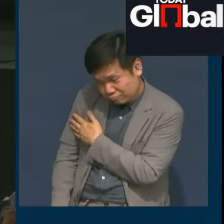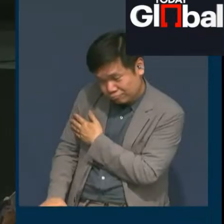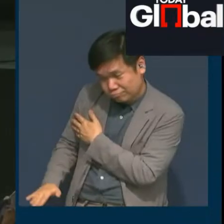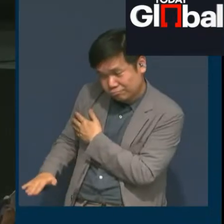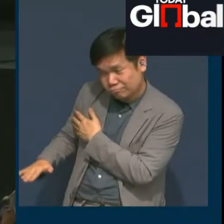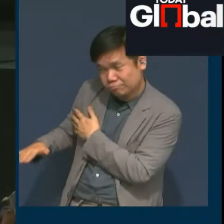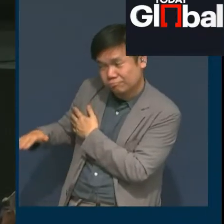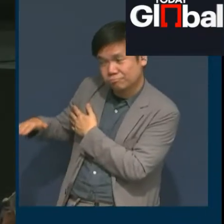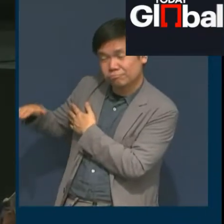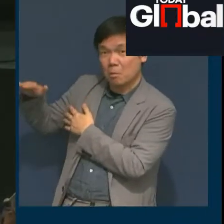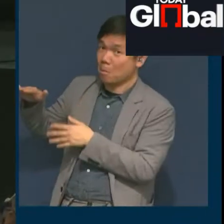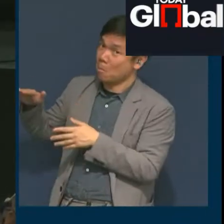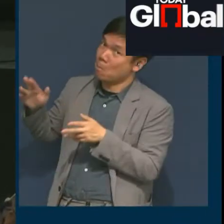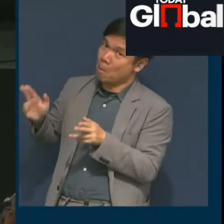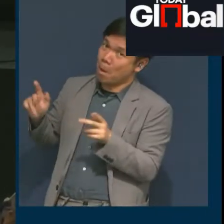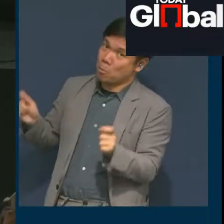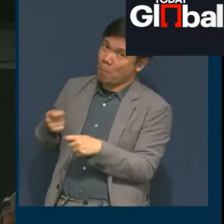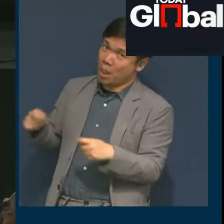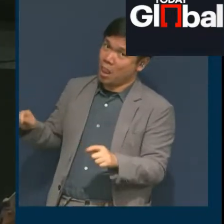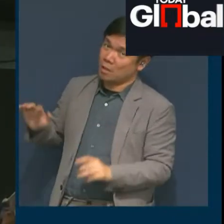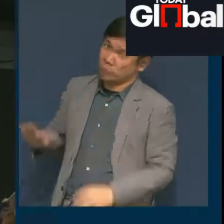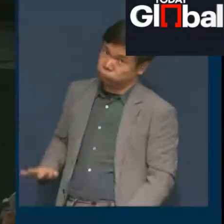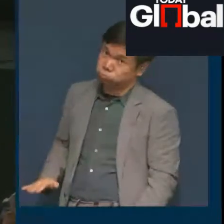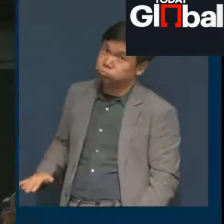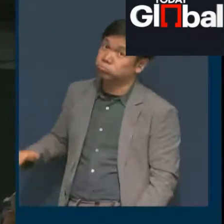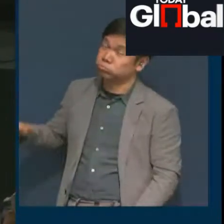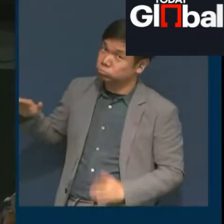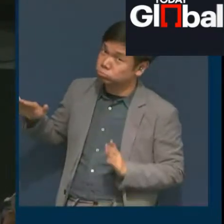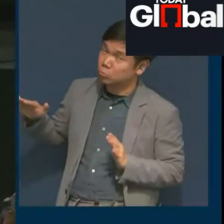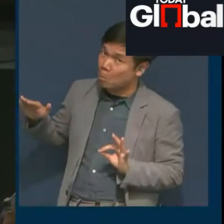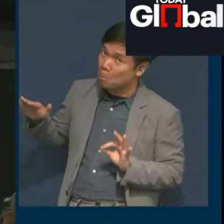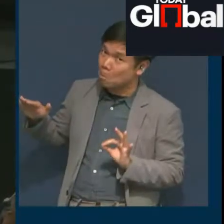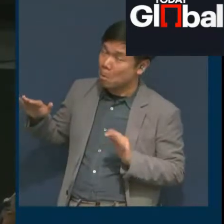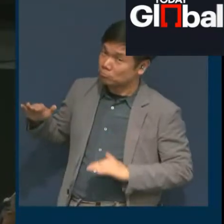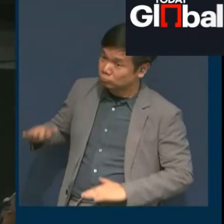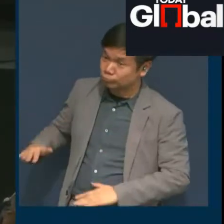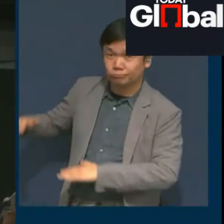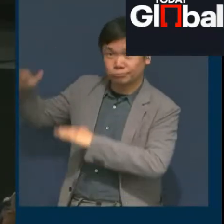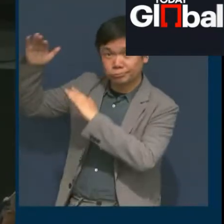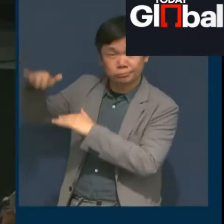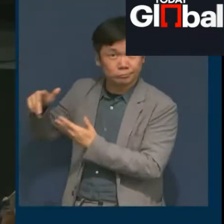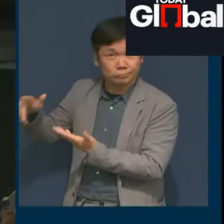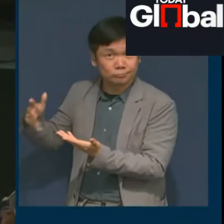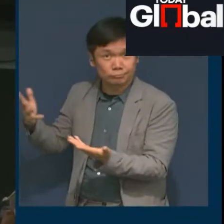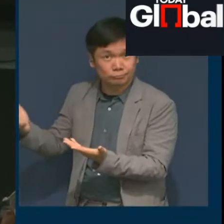growth of children that have become